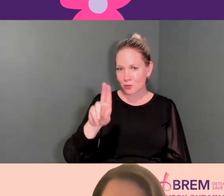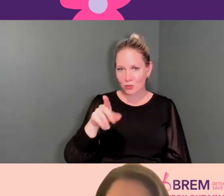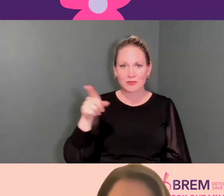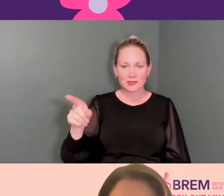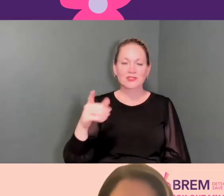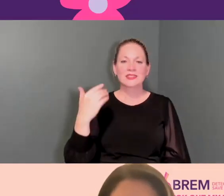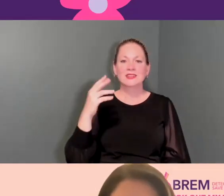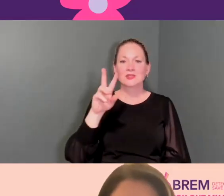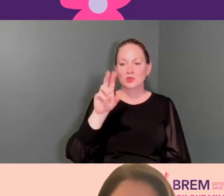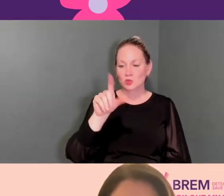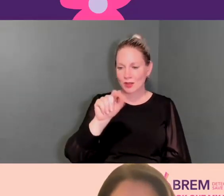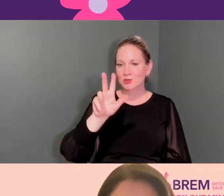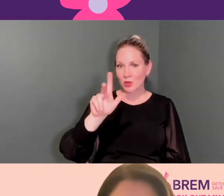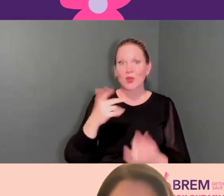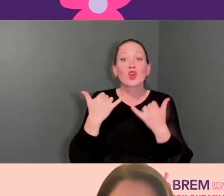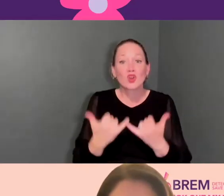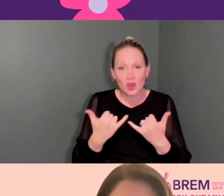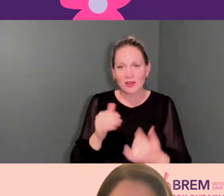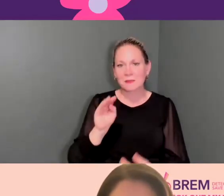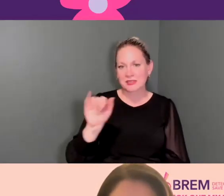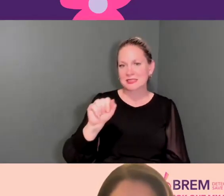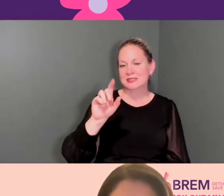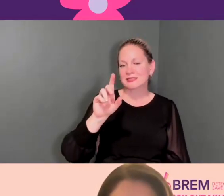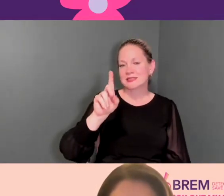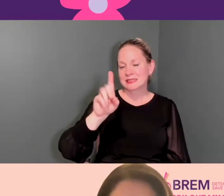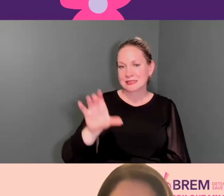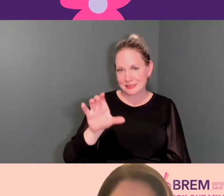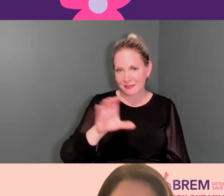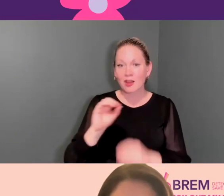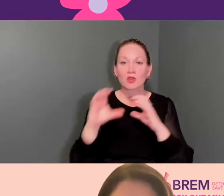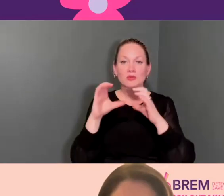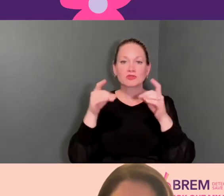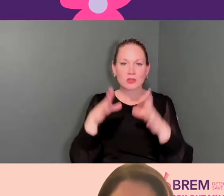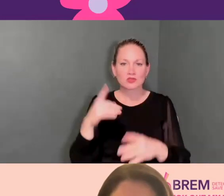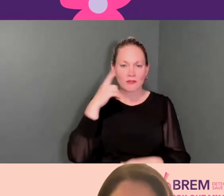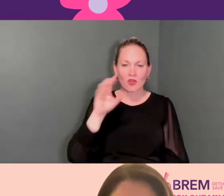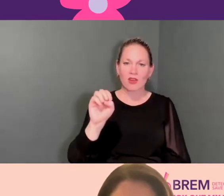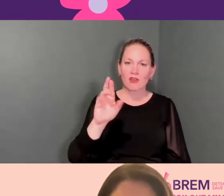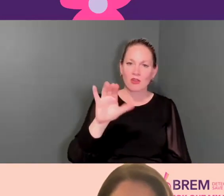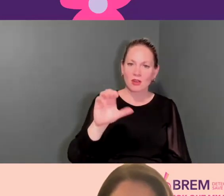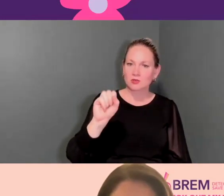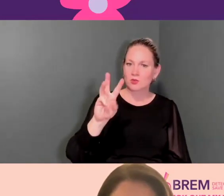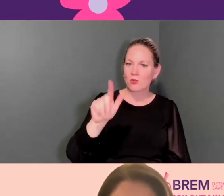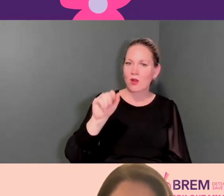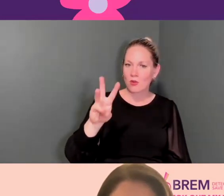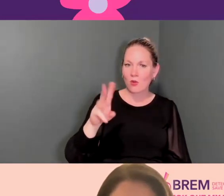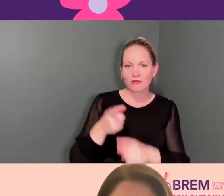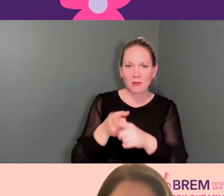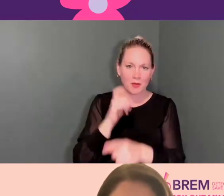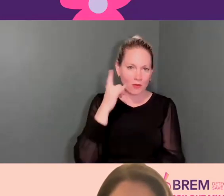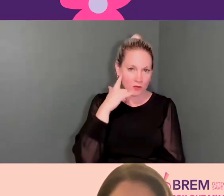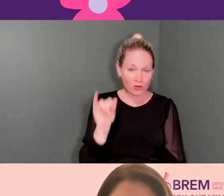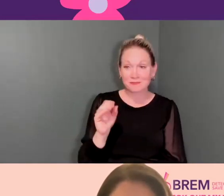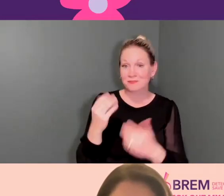2023. So the current Miss District of Columbia and the communications director for Representative Eric Swalwell of California. So